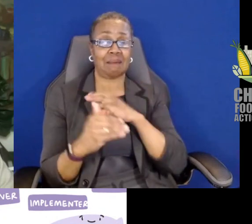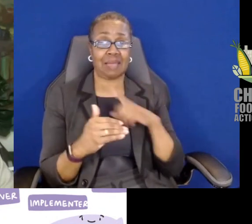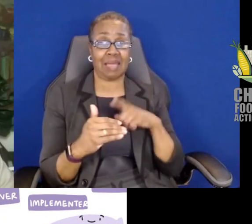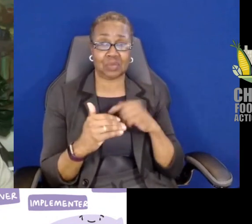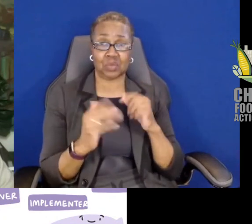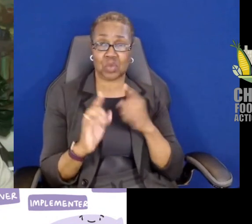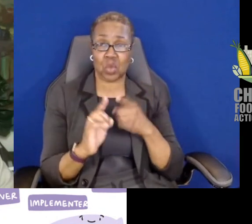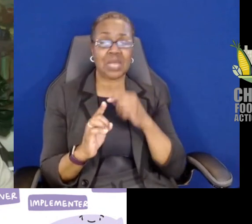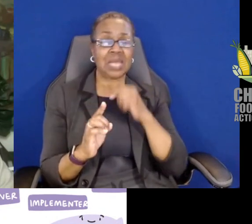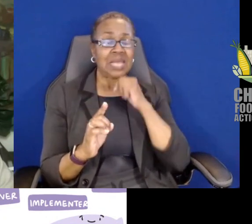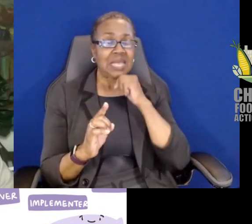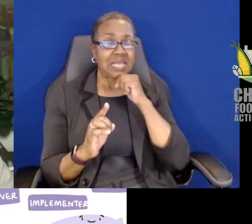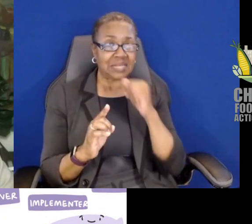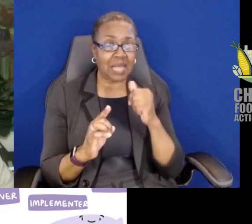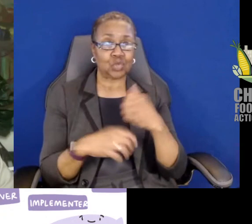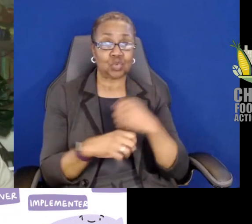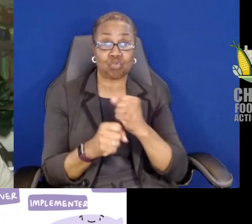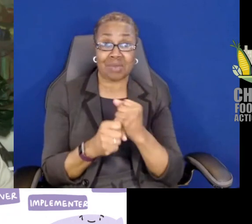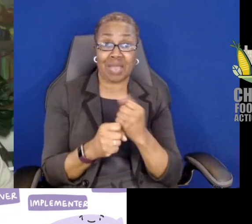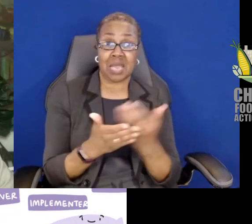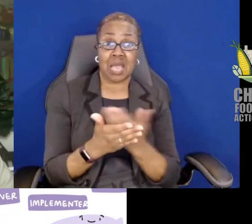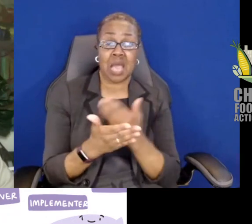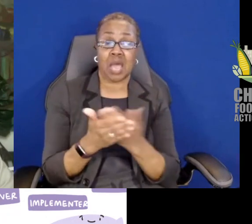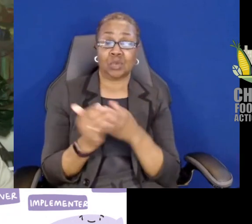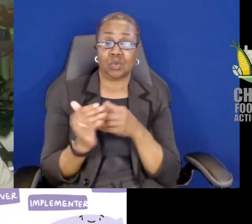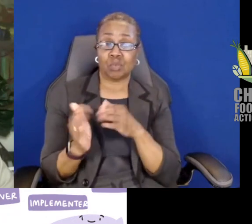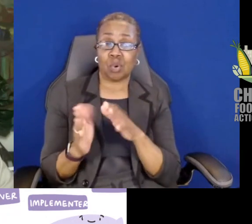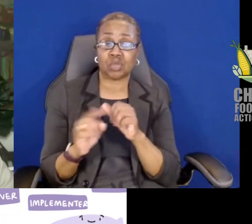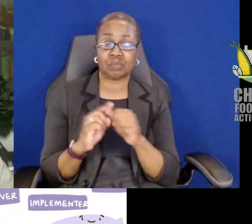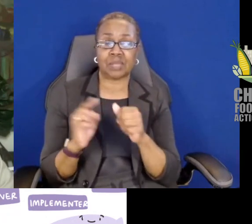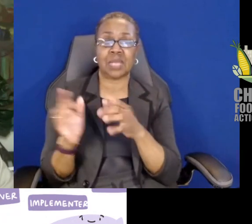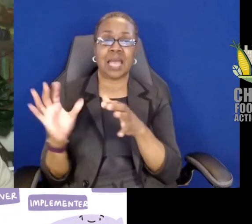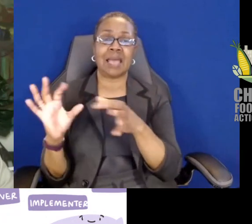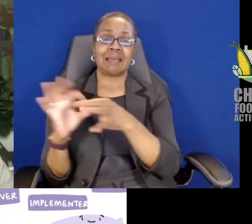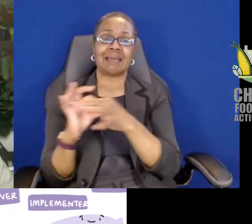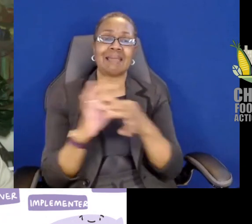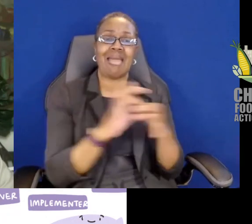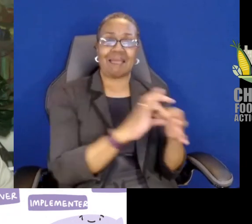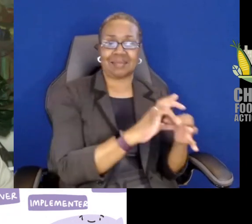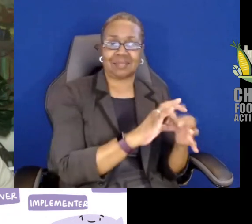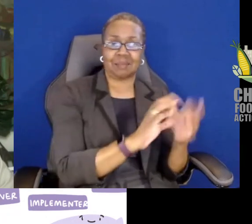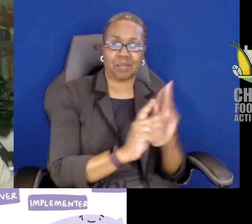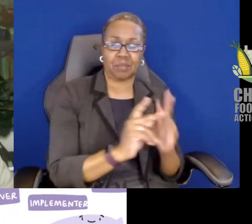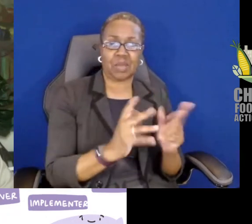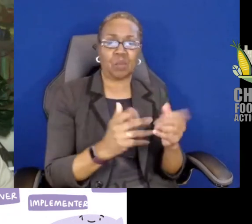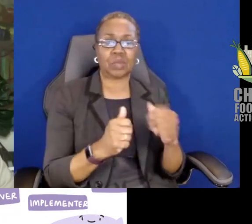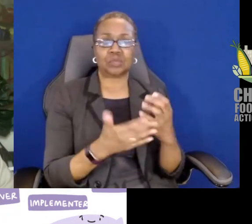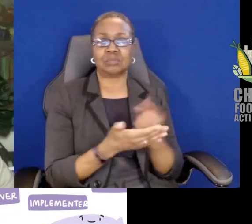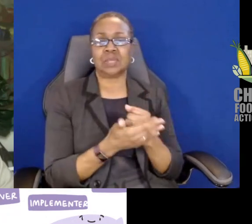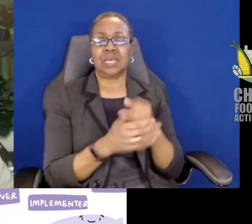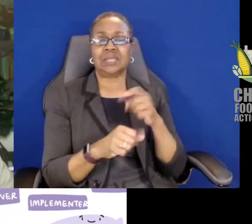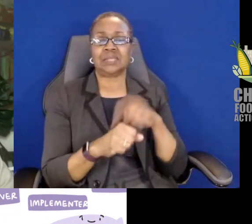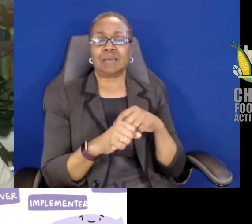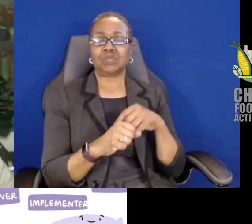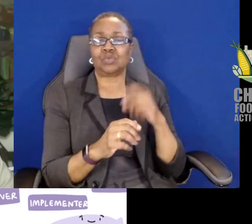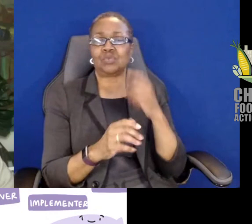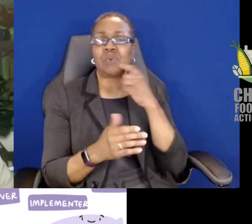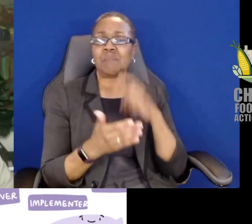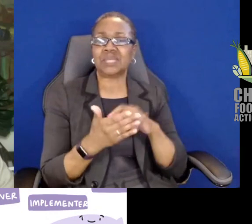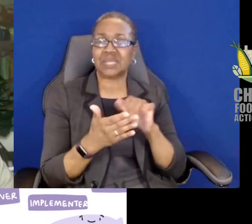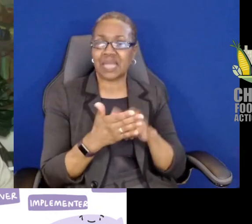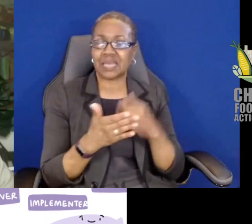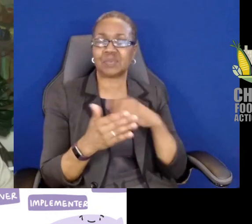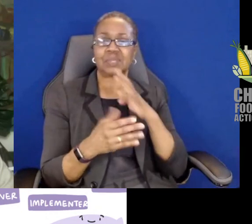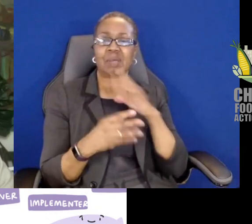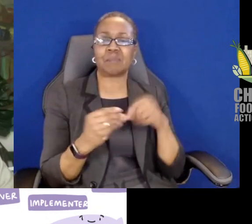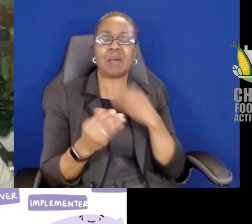but connect other tables and not take away from the work that's already happening. So I just wanted to take this moment to flag that as we talk about the